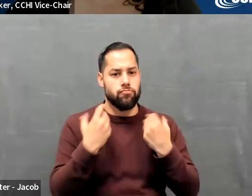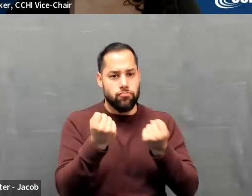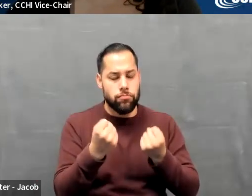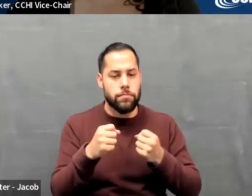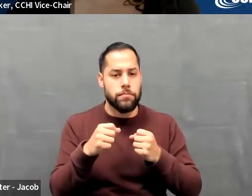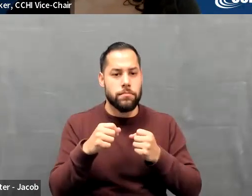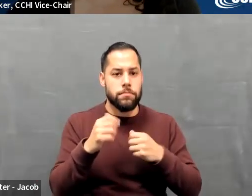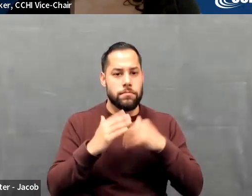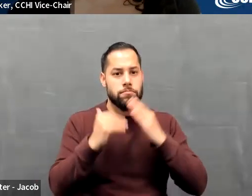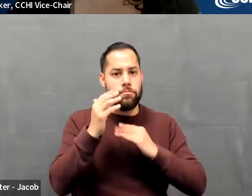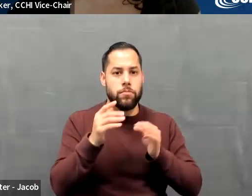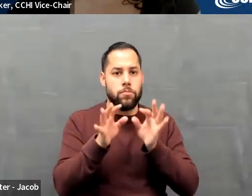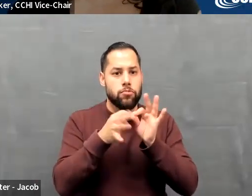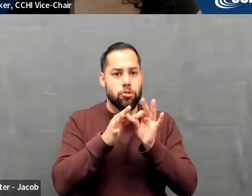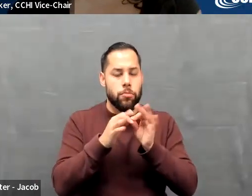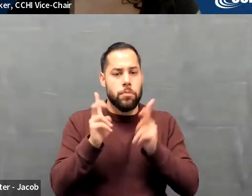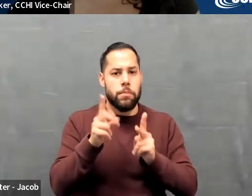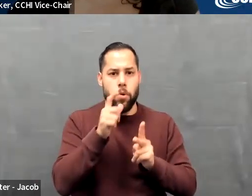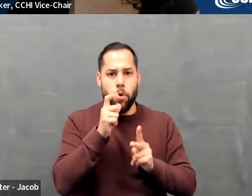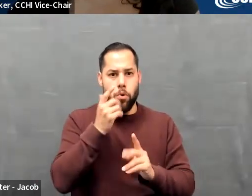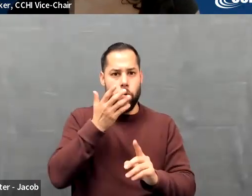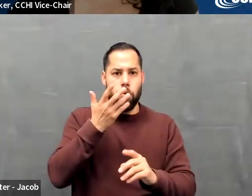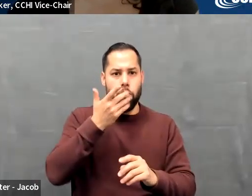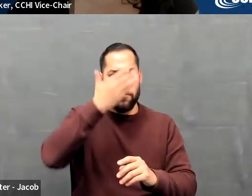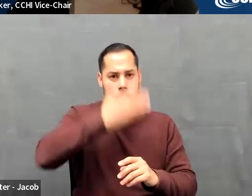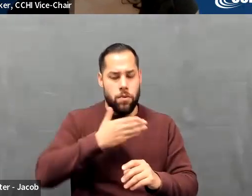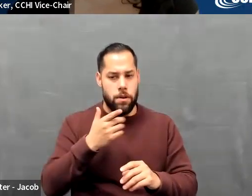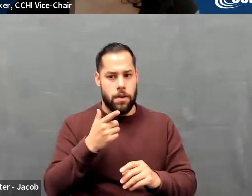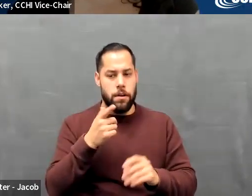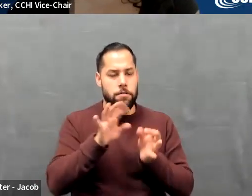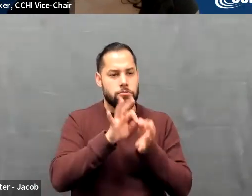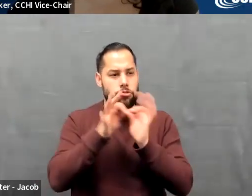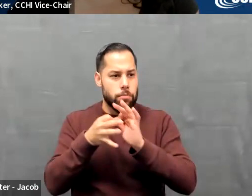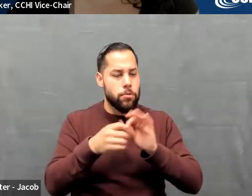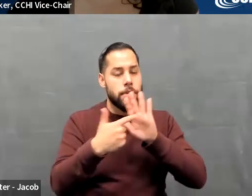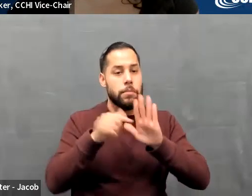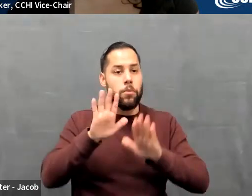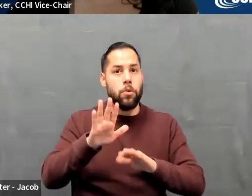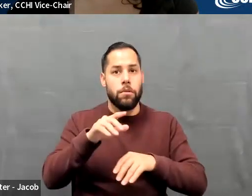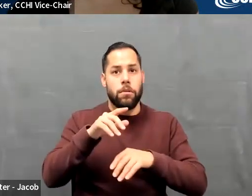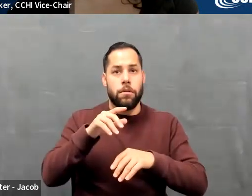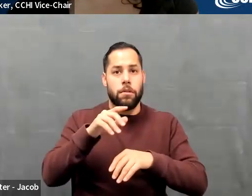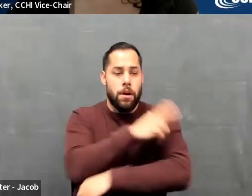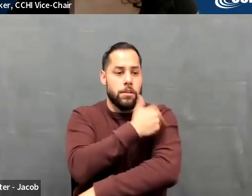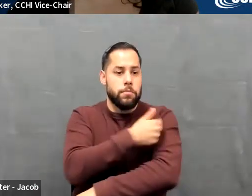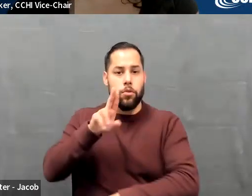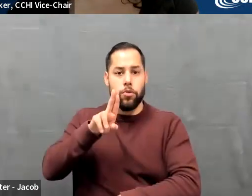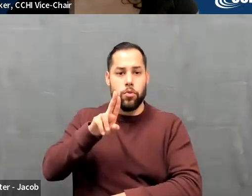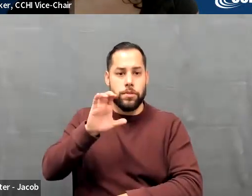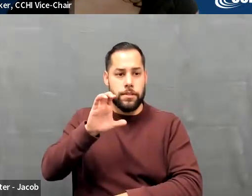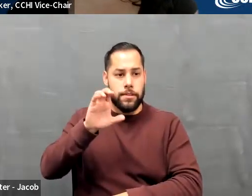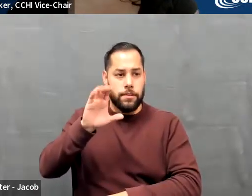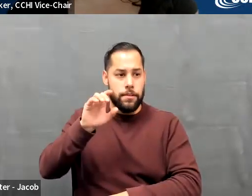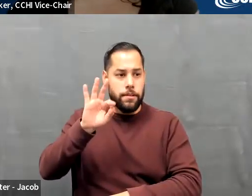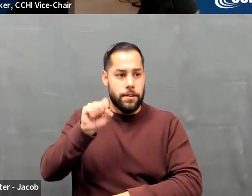that understand both languages, because at least I know in the hospital at UCSF, you're almost